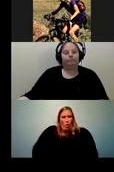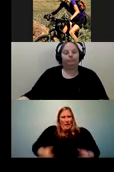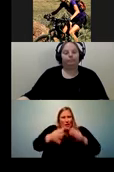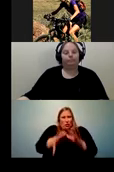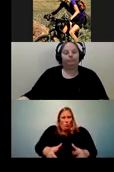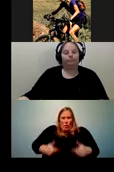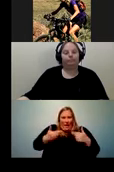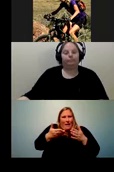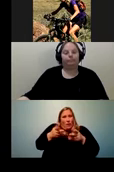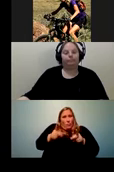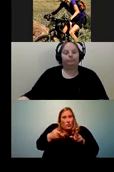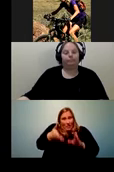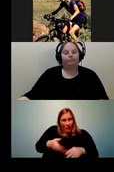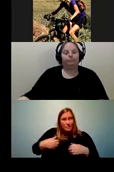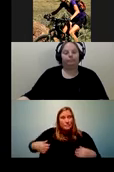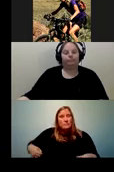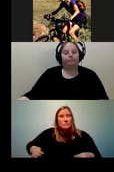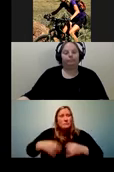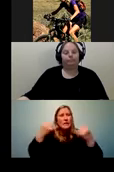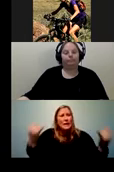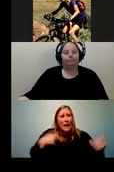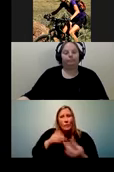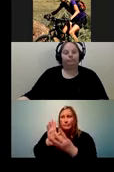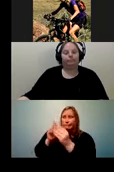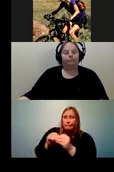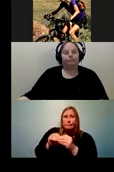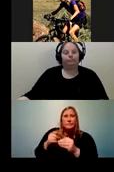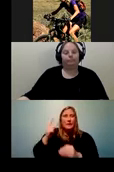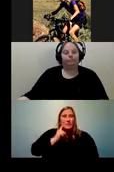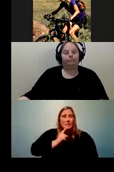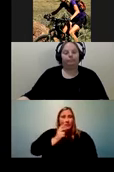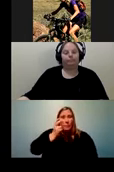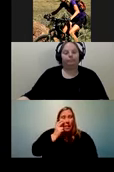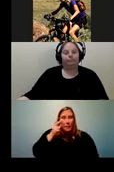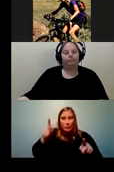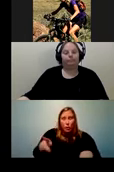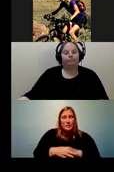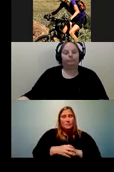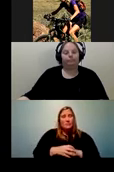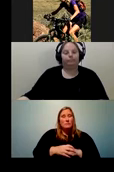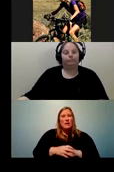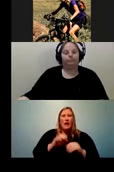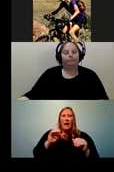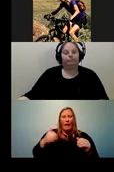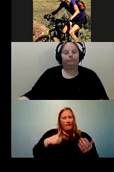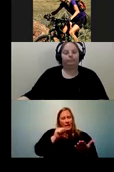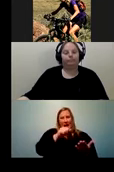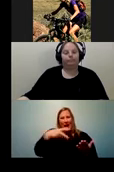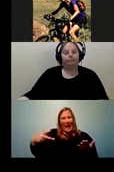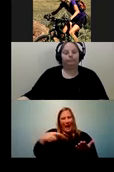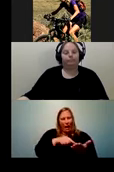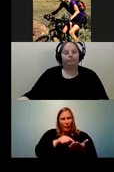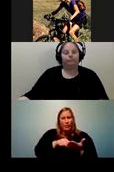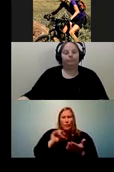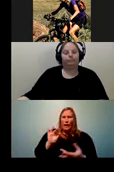there, right? Now, if I meet someone who's deafblind, I can put an app on my phone and we're tethered and